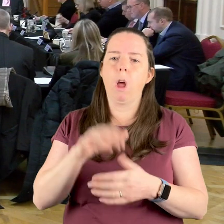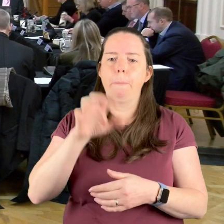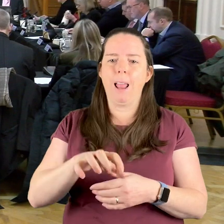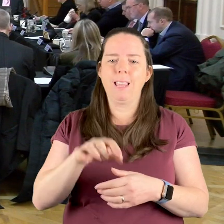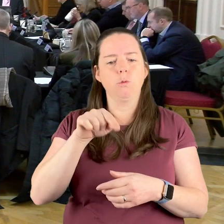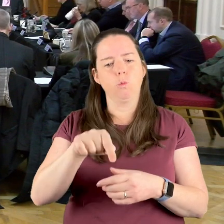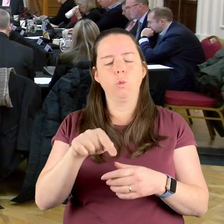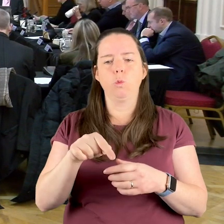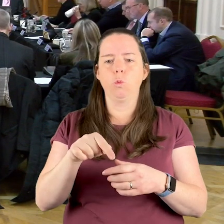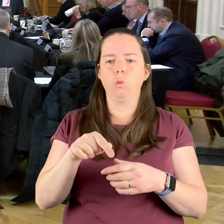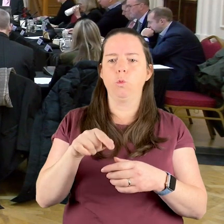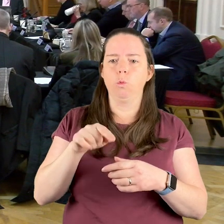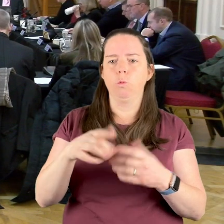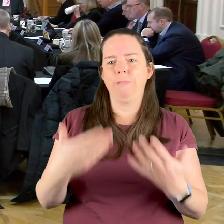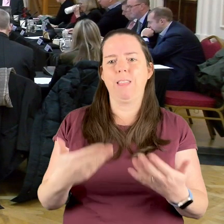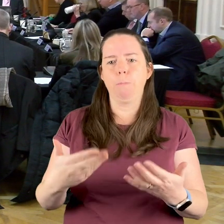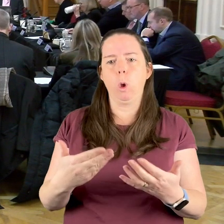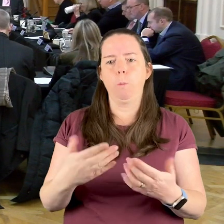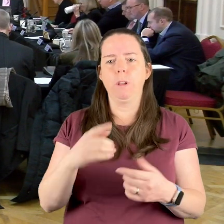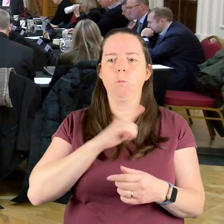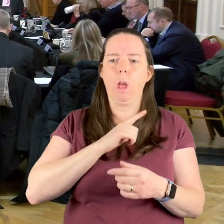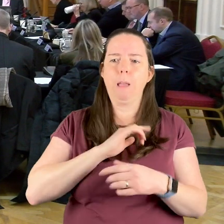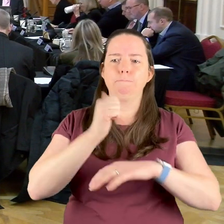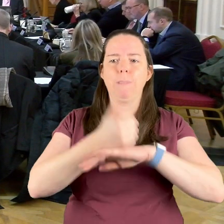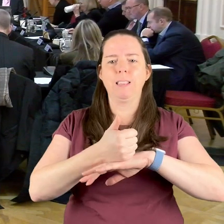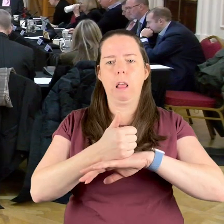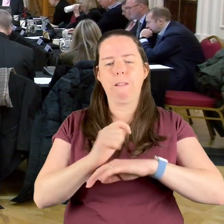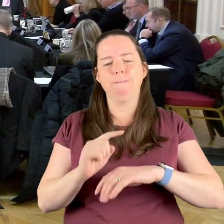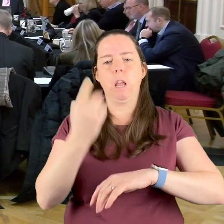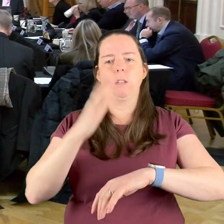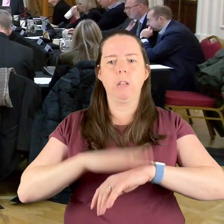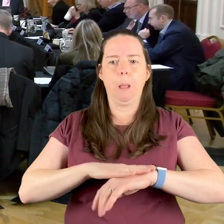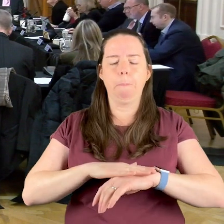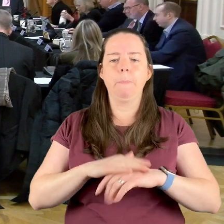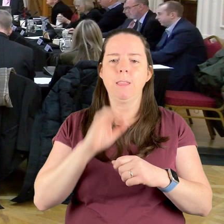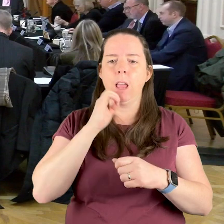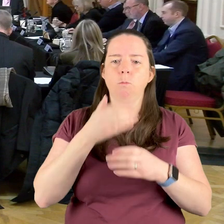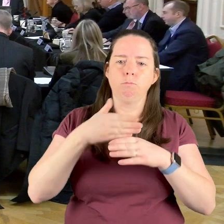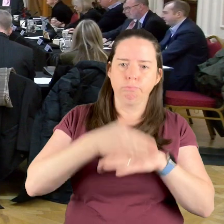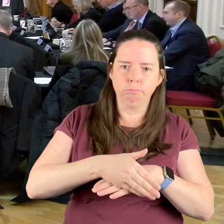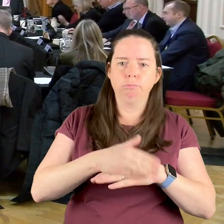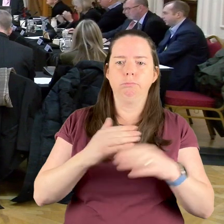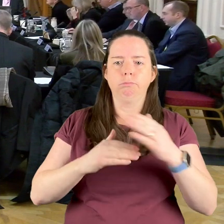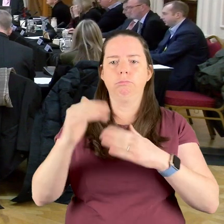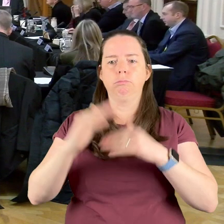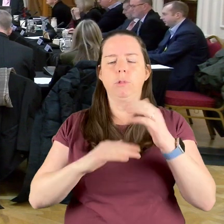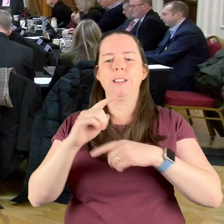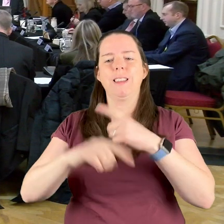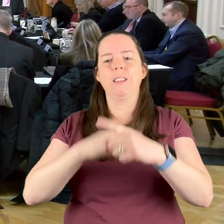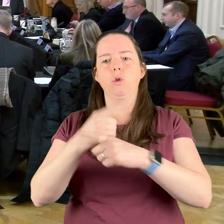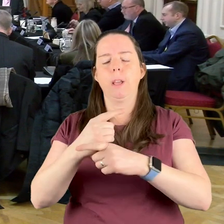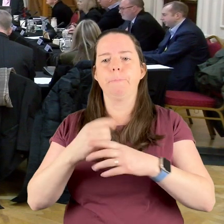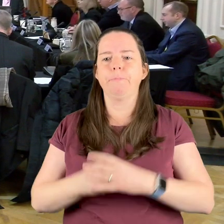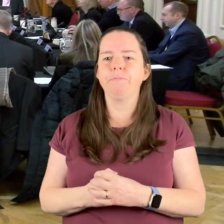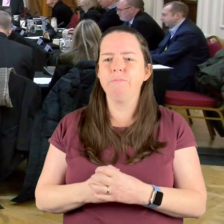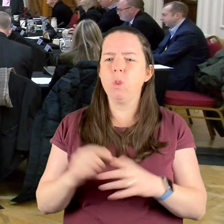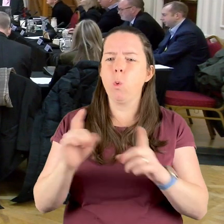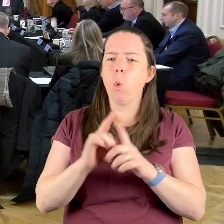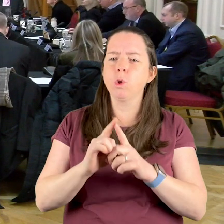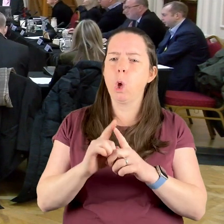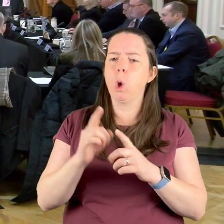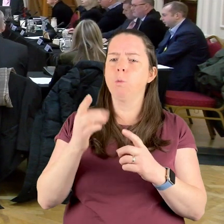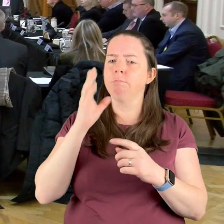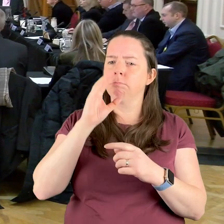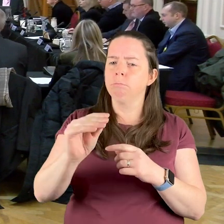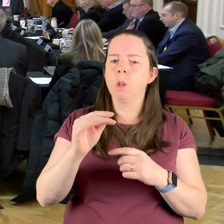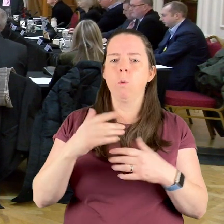But honestly, it's the right place to be because the baseline is the first time. We're just then going to work on it and build more on it next year.